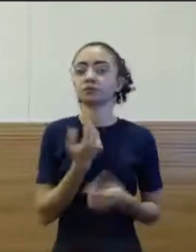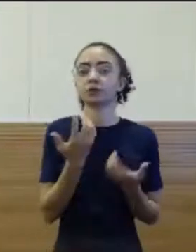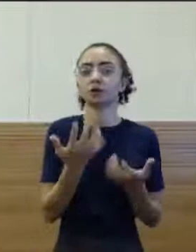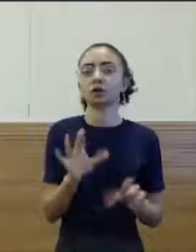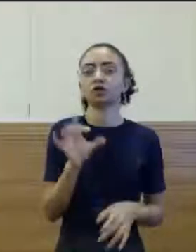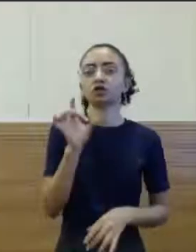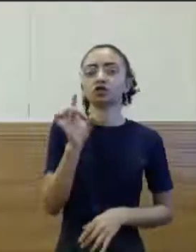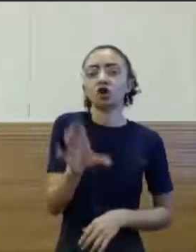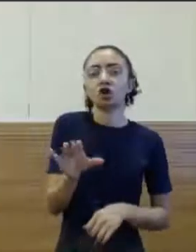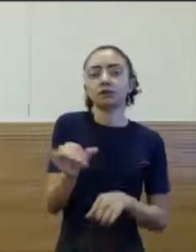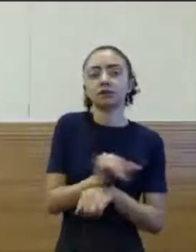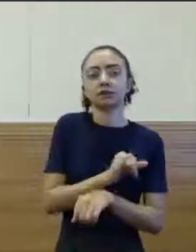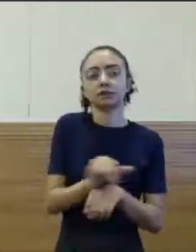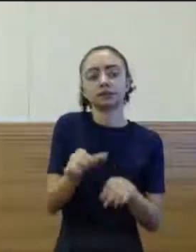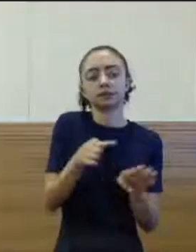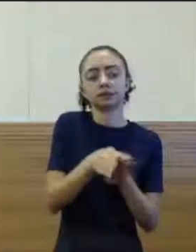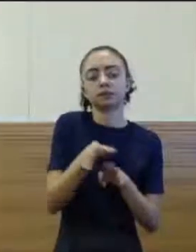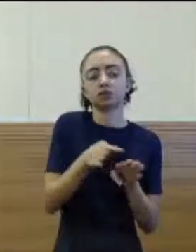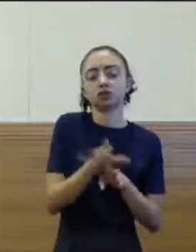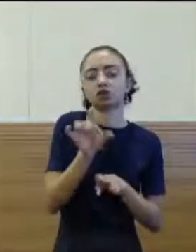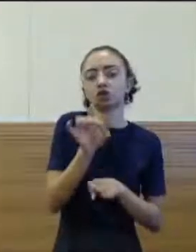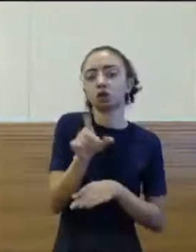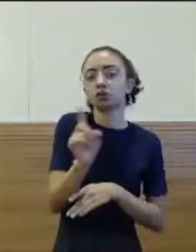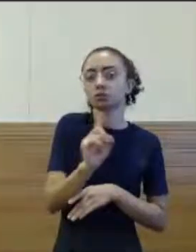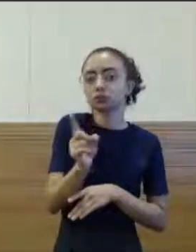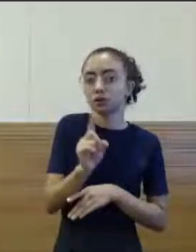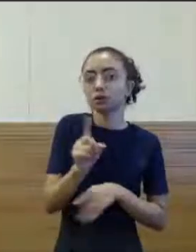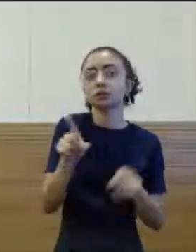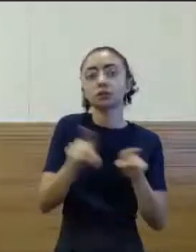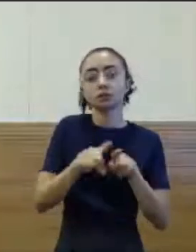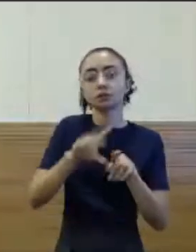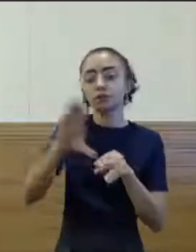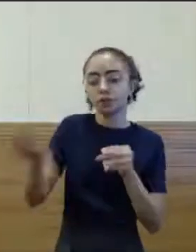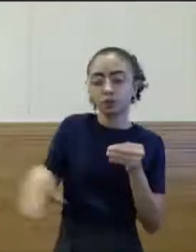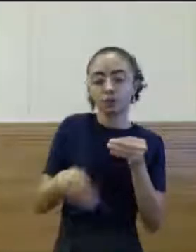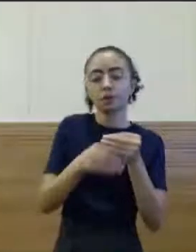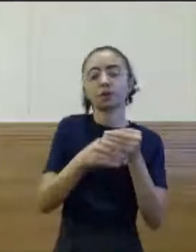a recommendation strategy, but we want to include the possible actions.